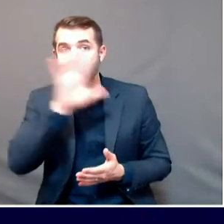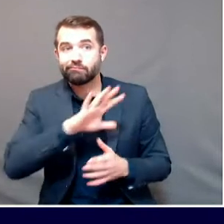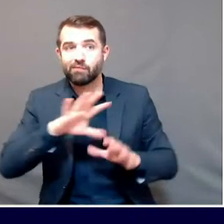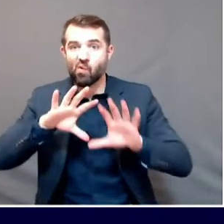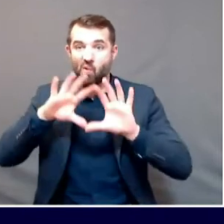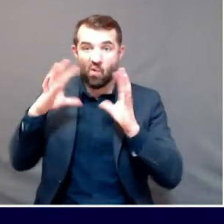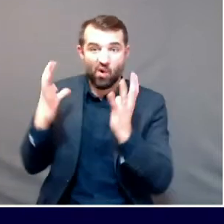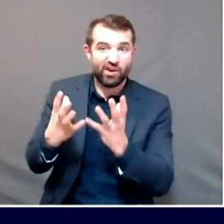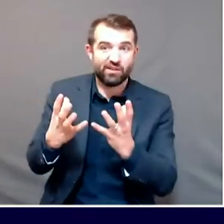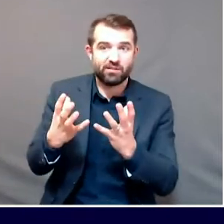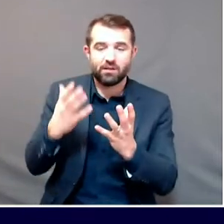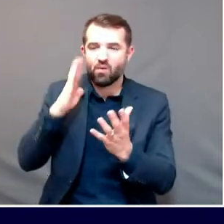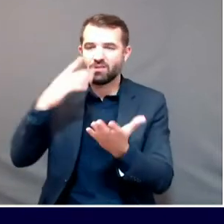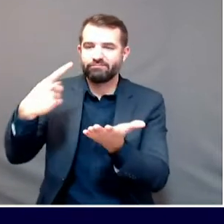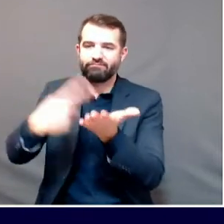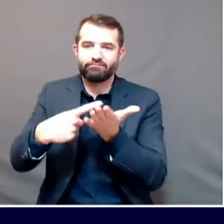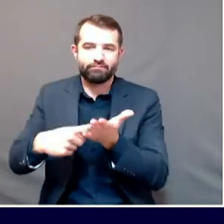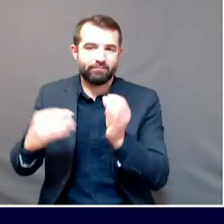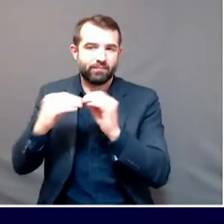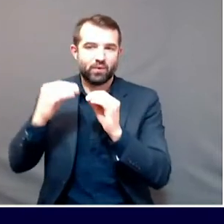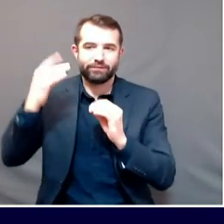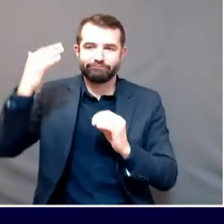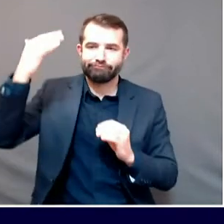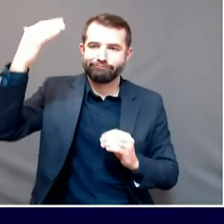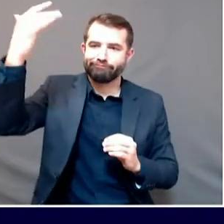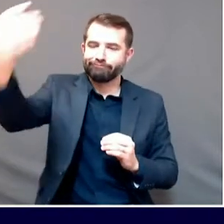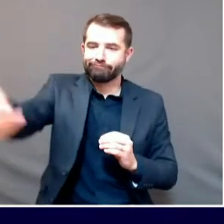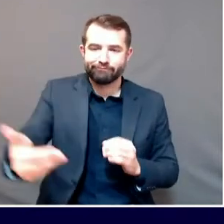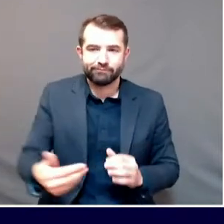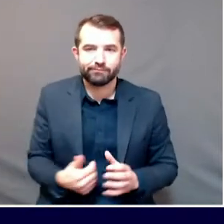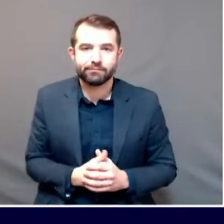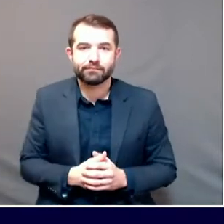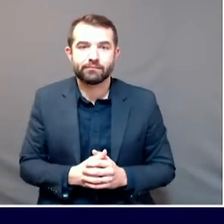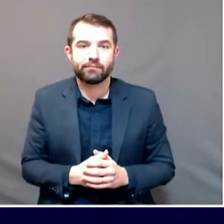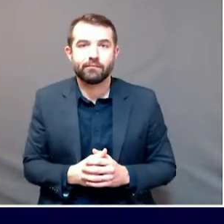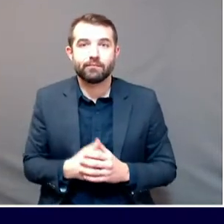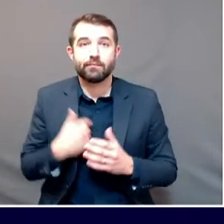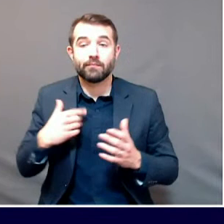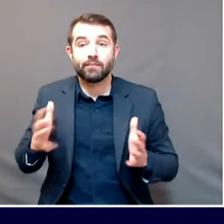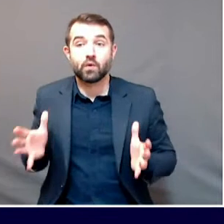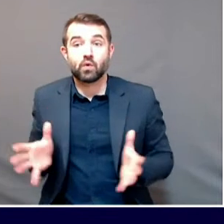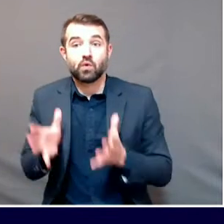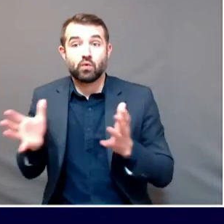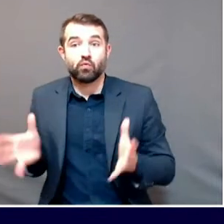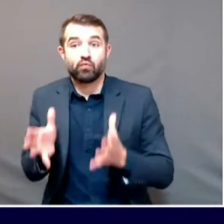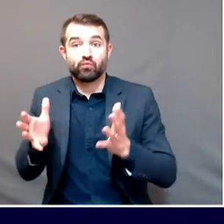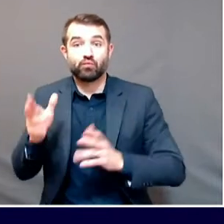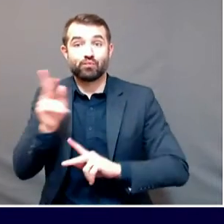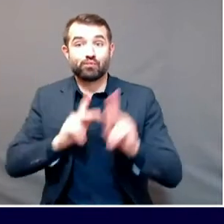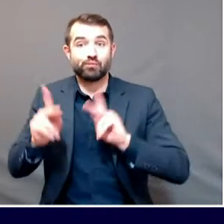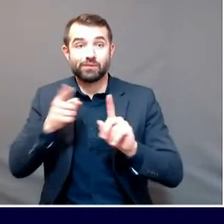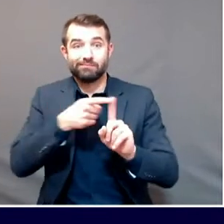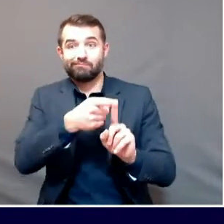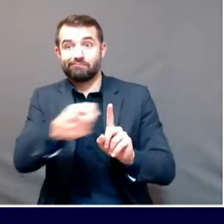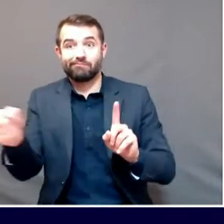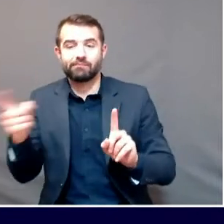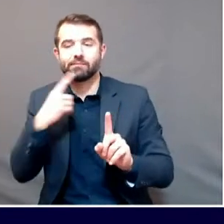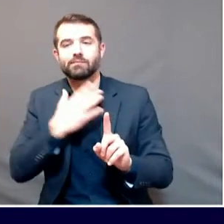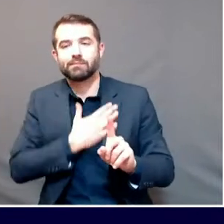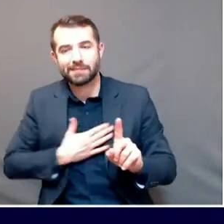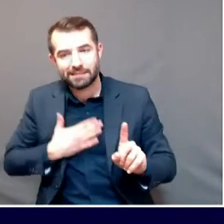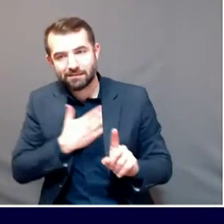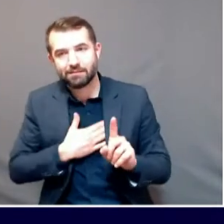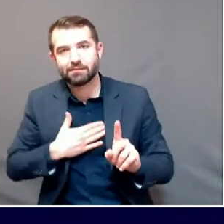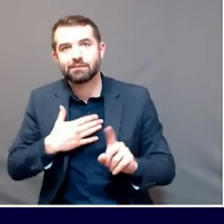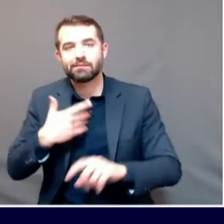them yet. I think my goal would be to encourage folks through every means possible to seek the vaccine because of the data